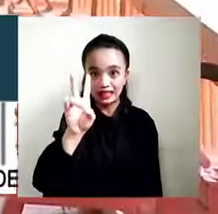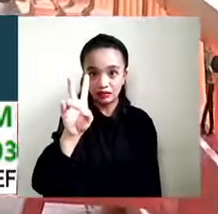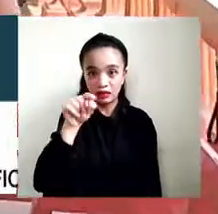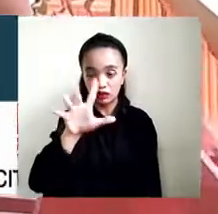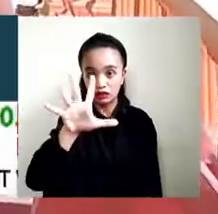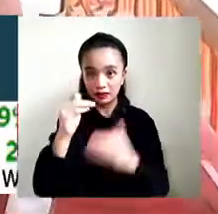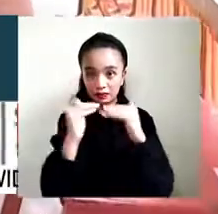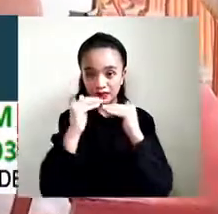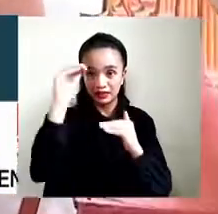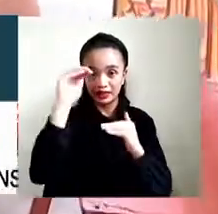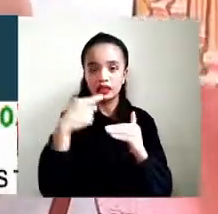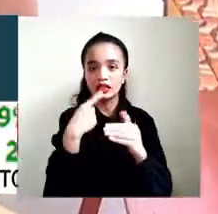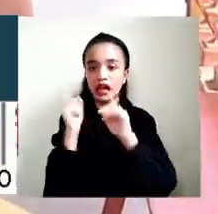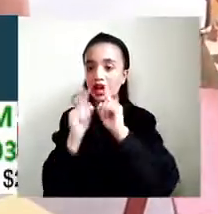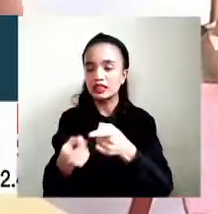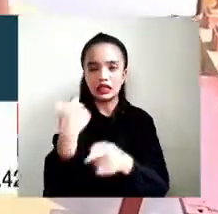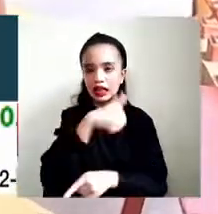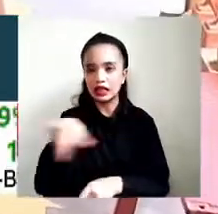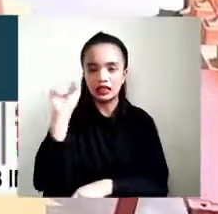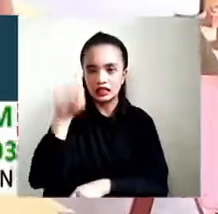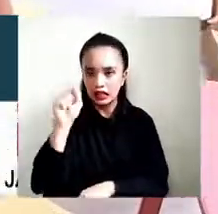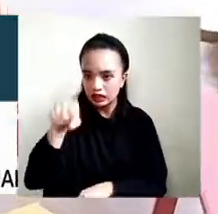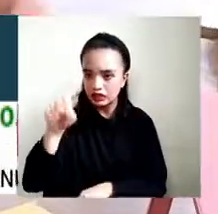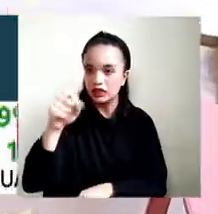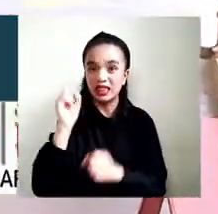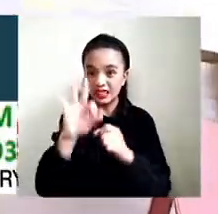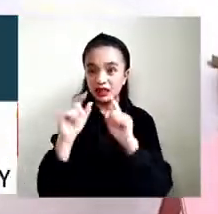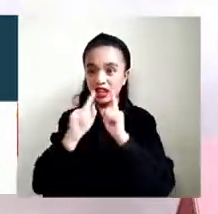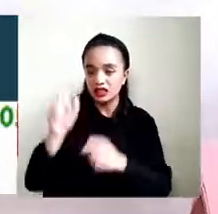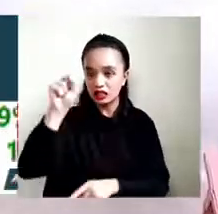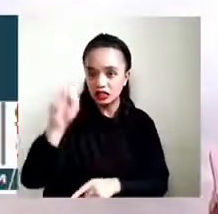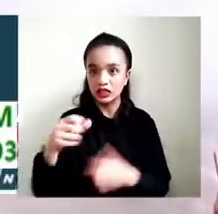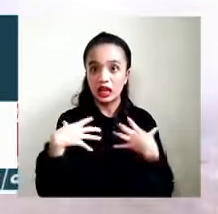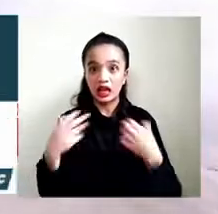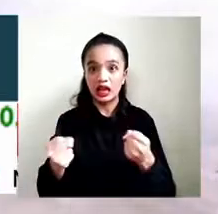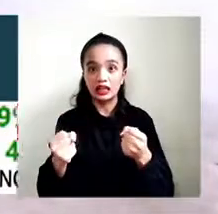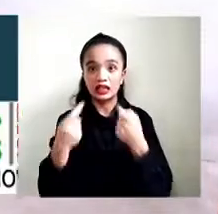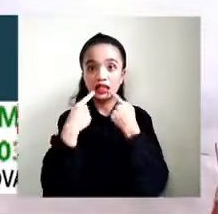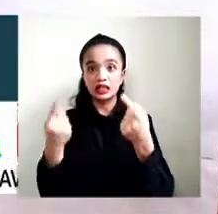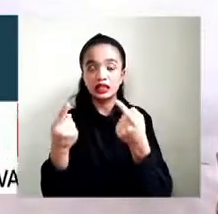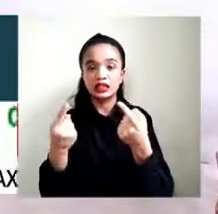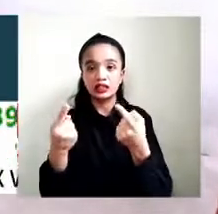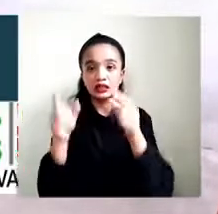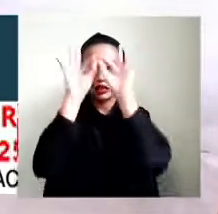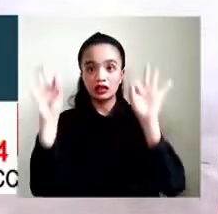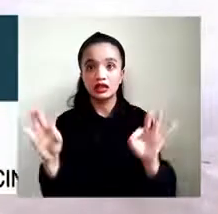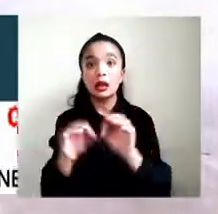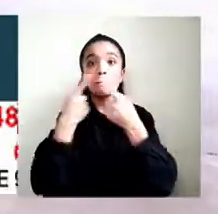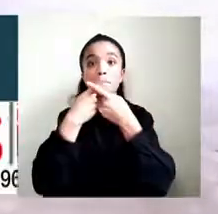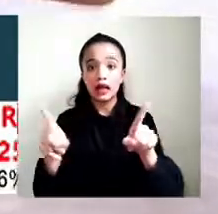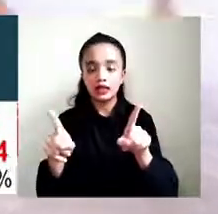to any of the questions in the health declaration form, they will be allowed to vote, but they're in the isolation